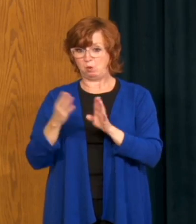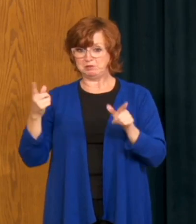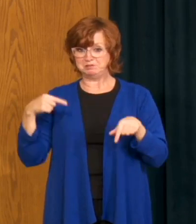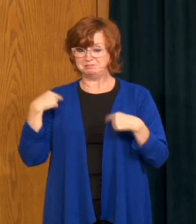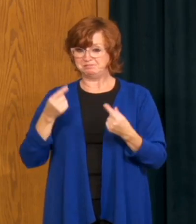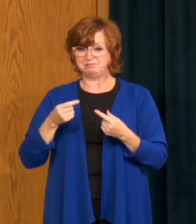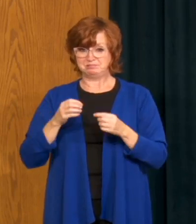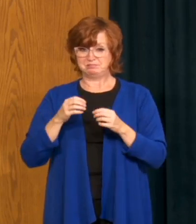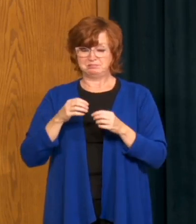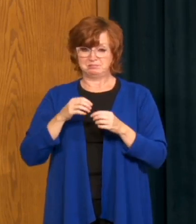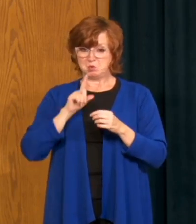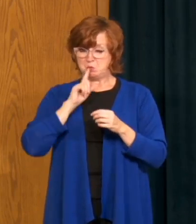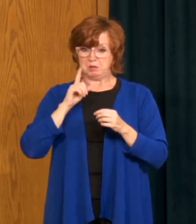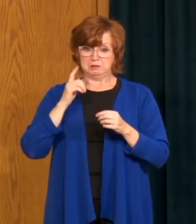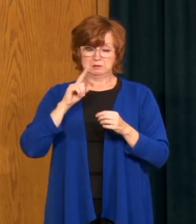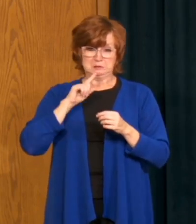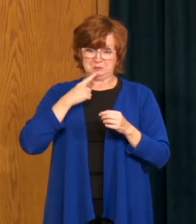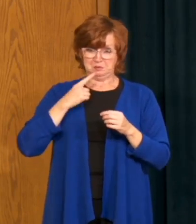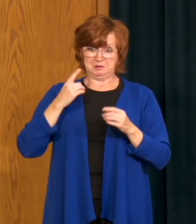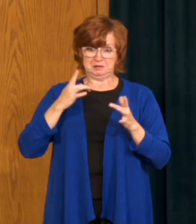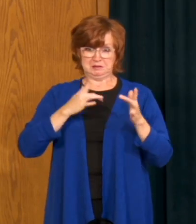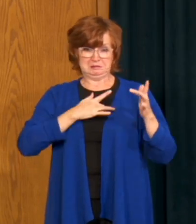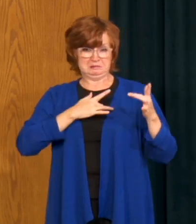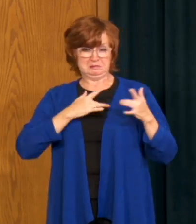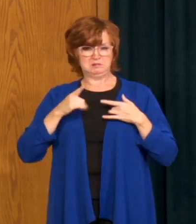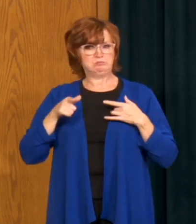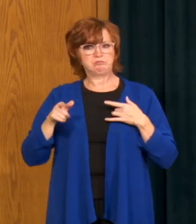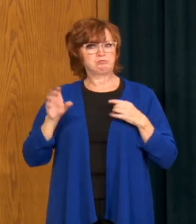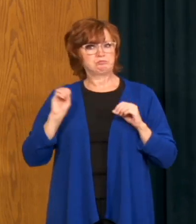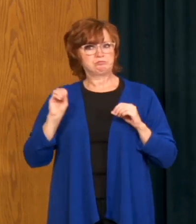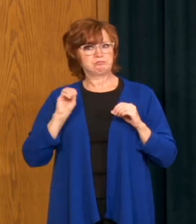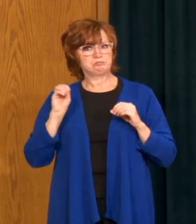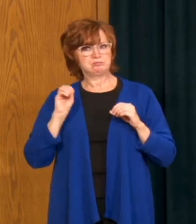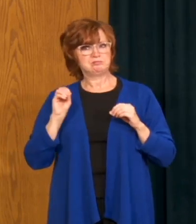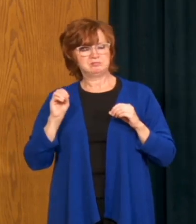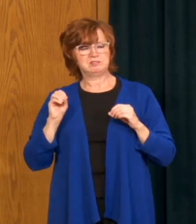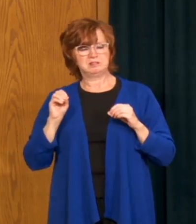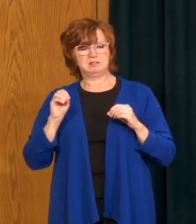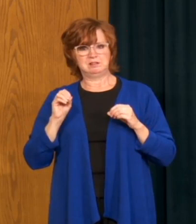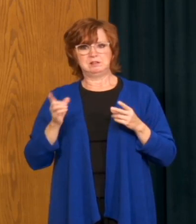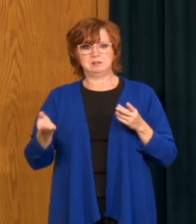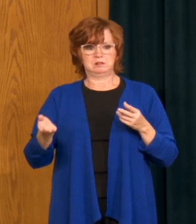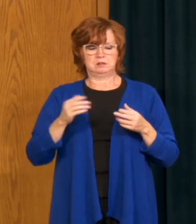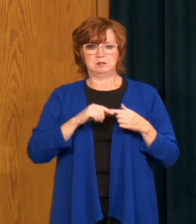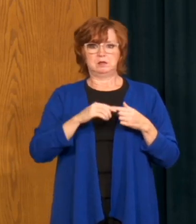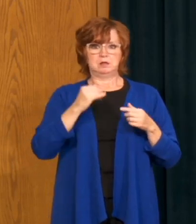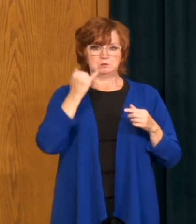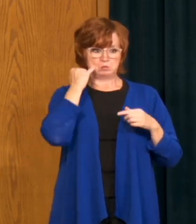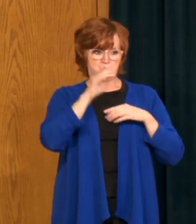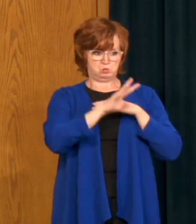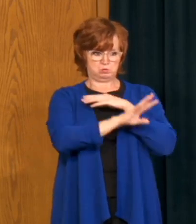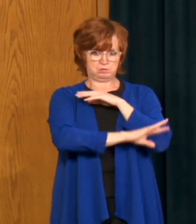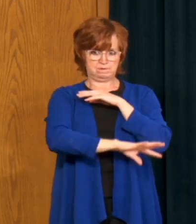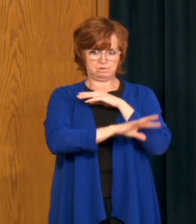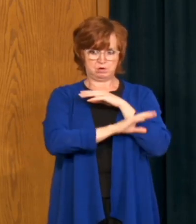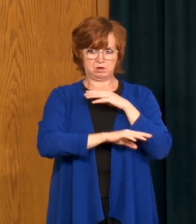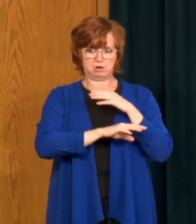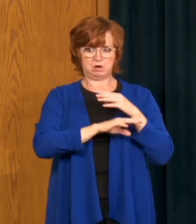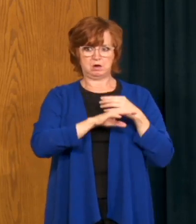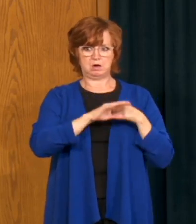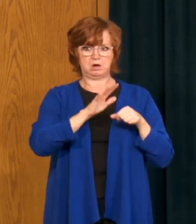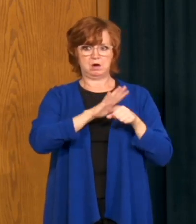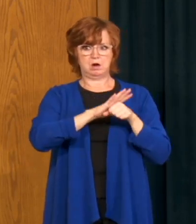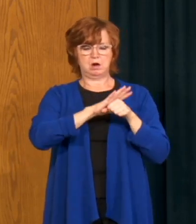gives a lot of confidence for the elementary schools that if COVID transmission remains low, schools will start with some